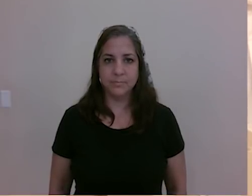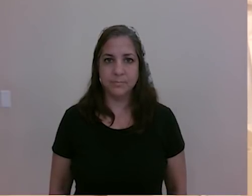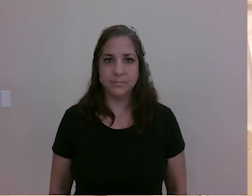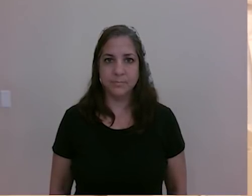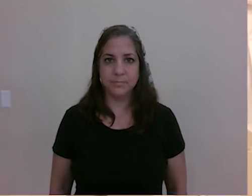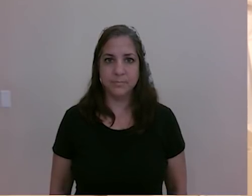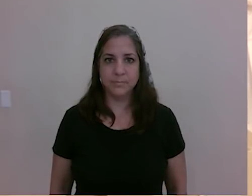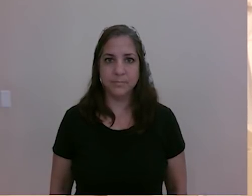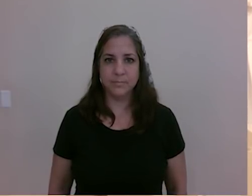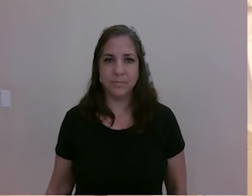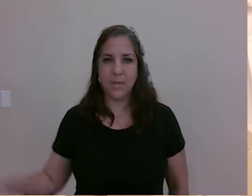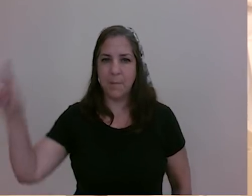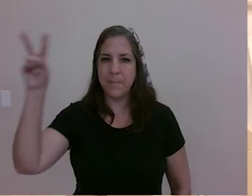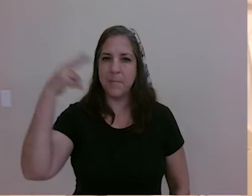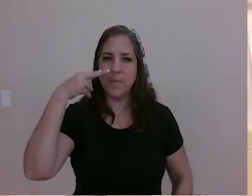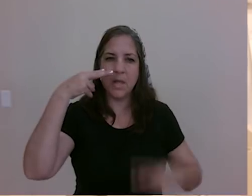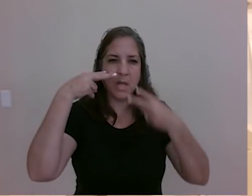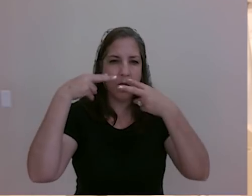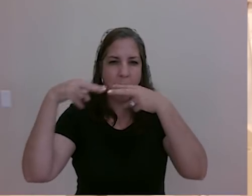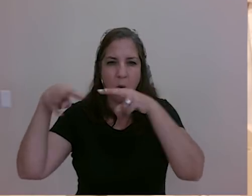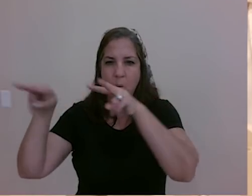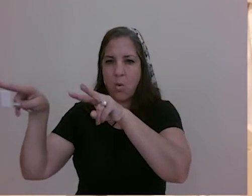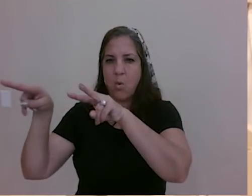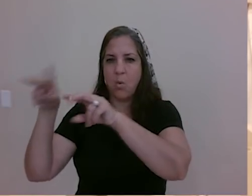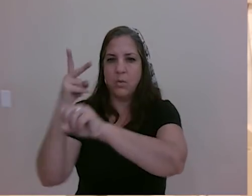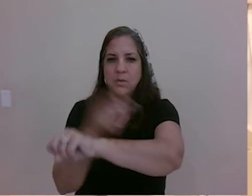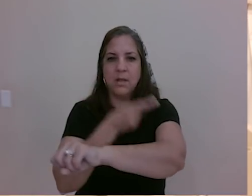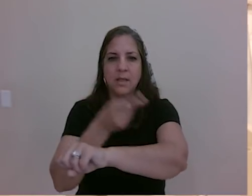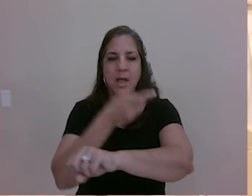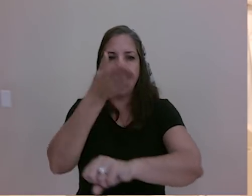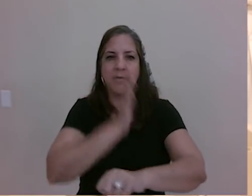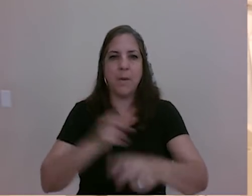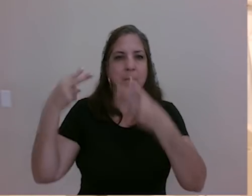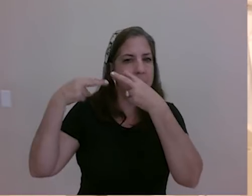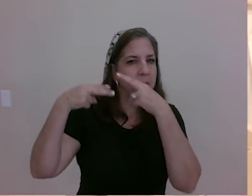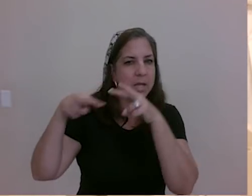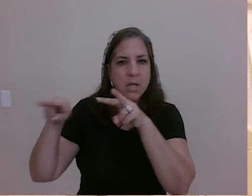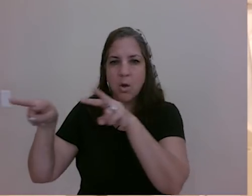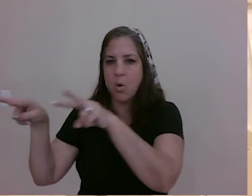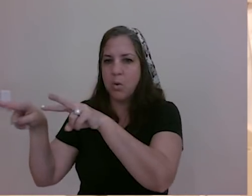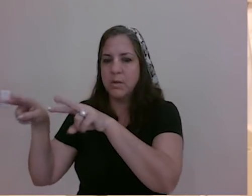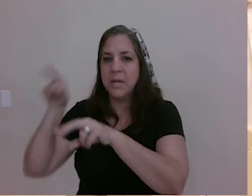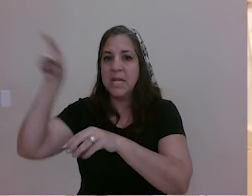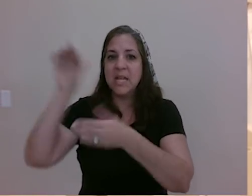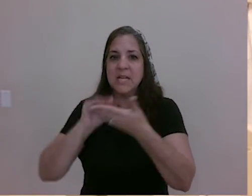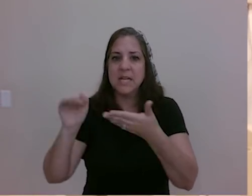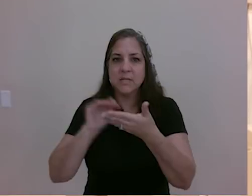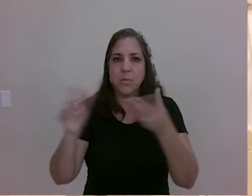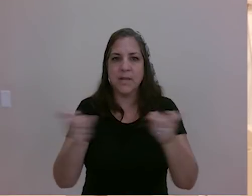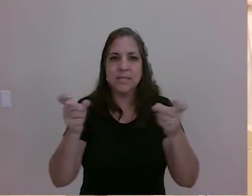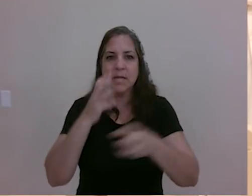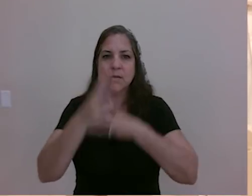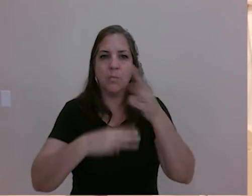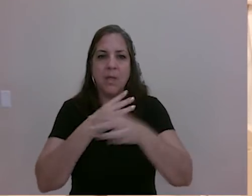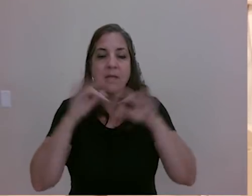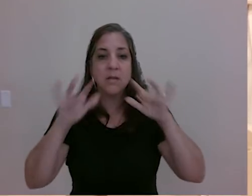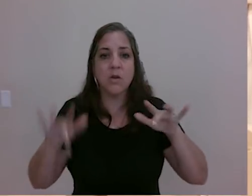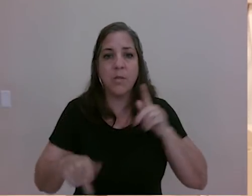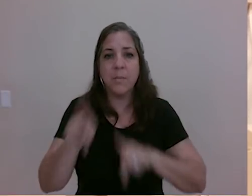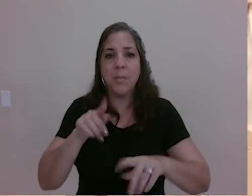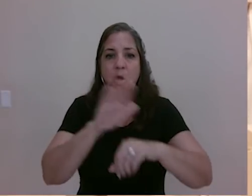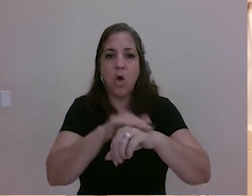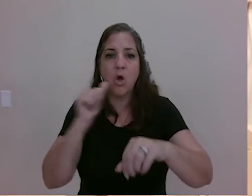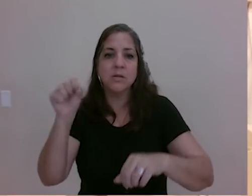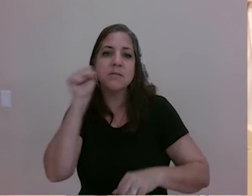Behold the Lamb of God. Behold him who takes away the sins of the world. Blessed are those called to the supper of the